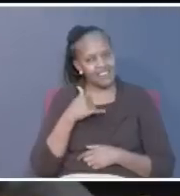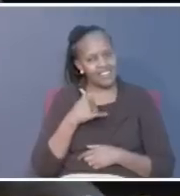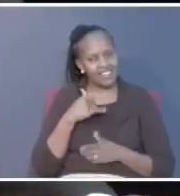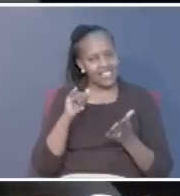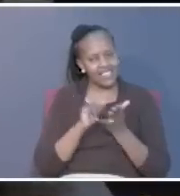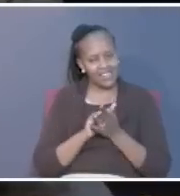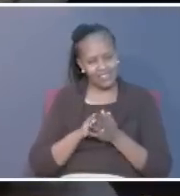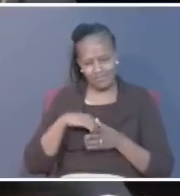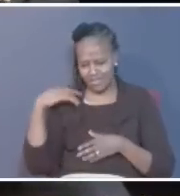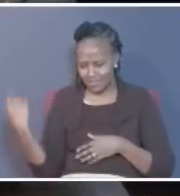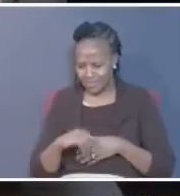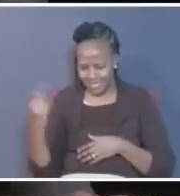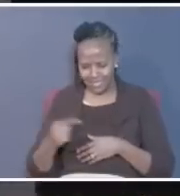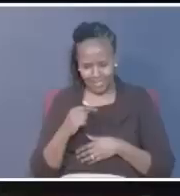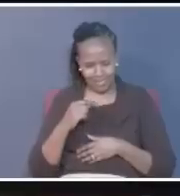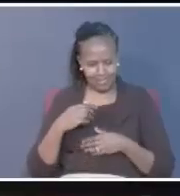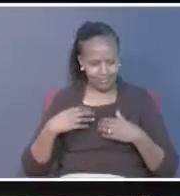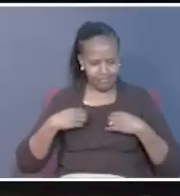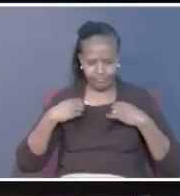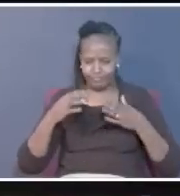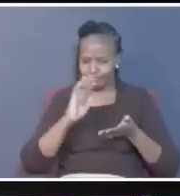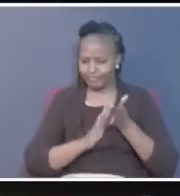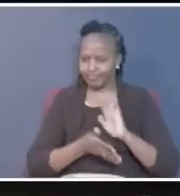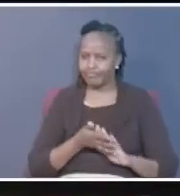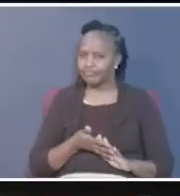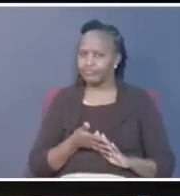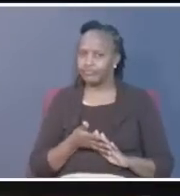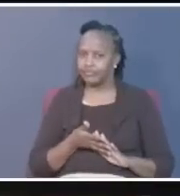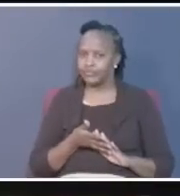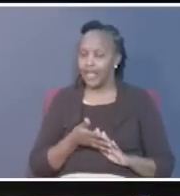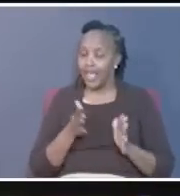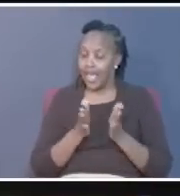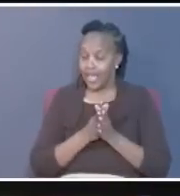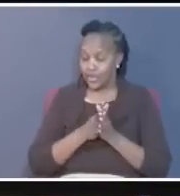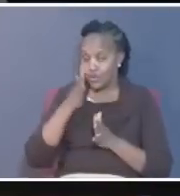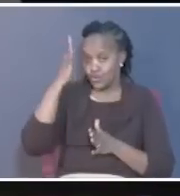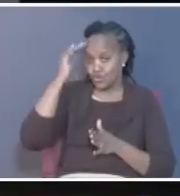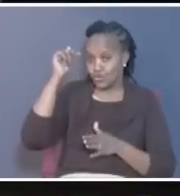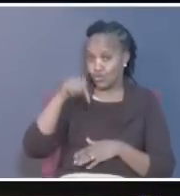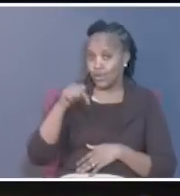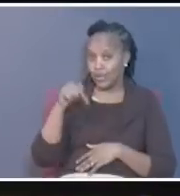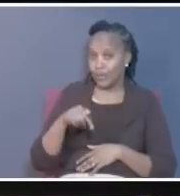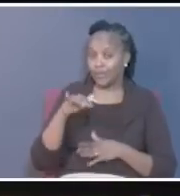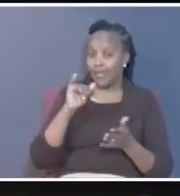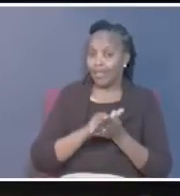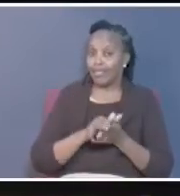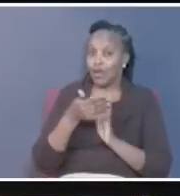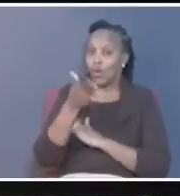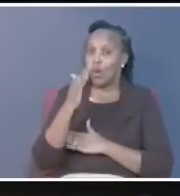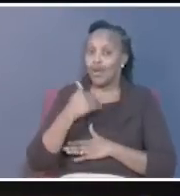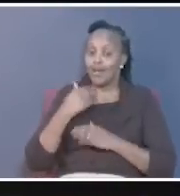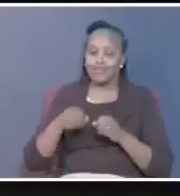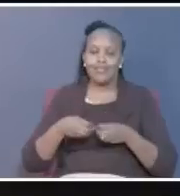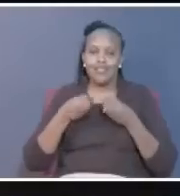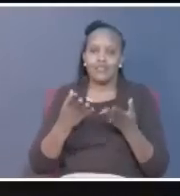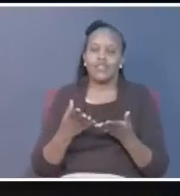beaten and stripped by life. And you recognize today that God has given